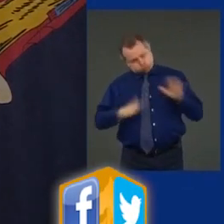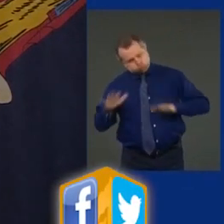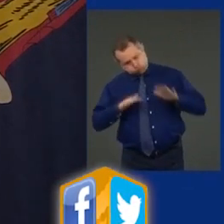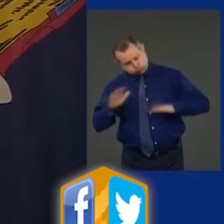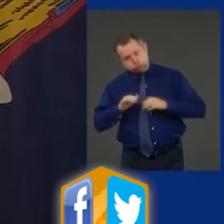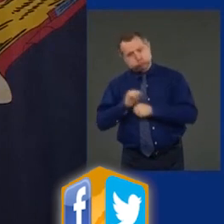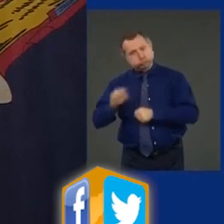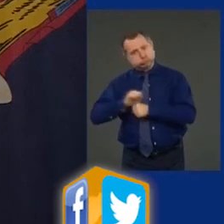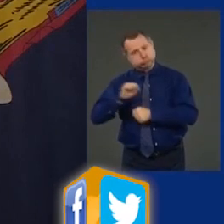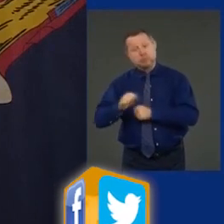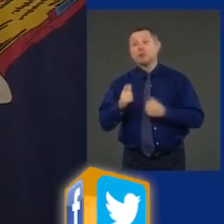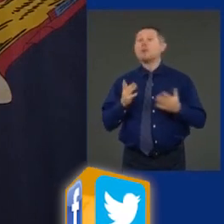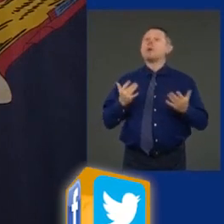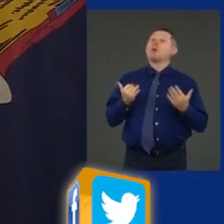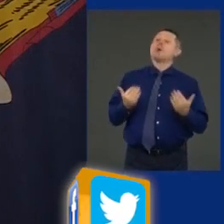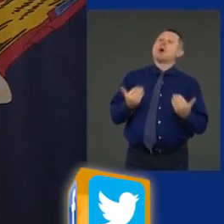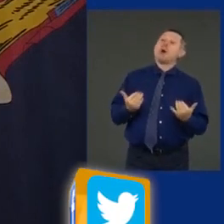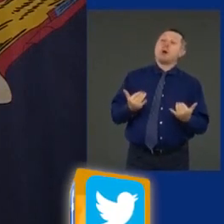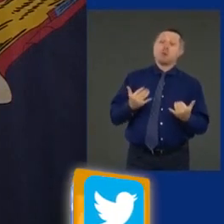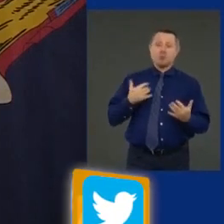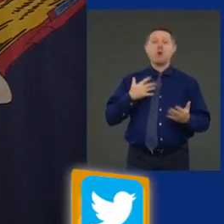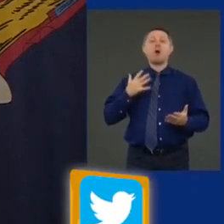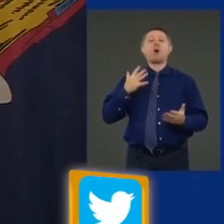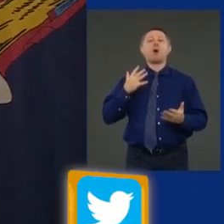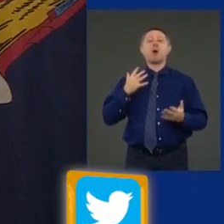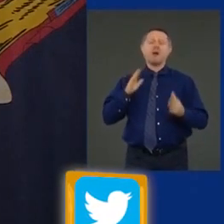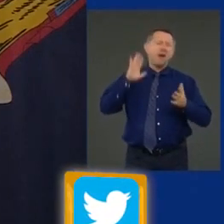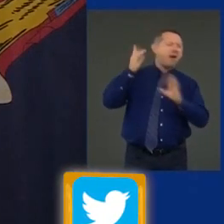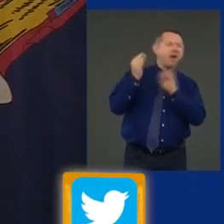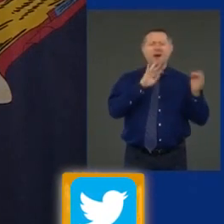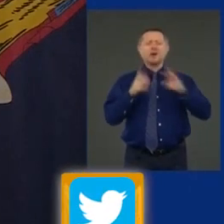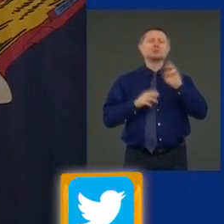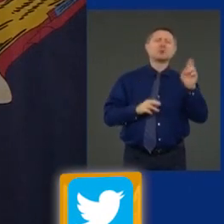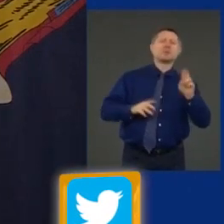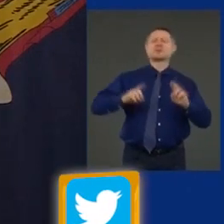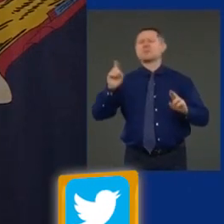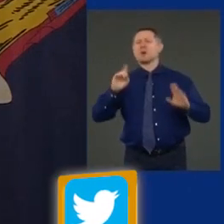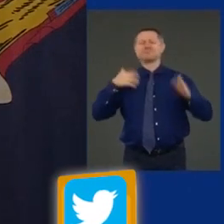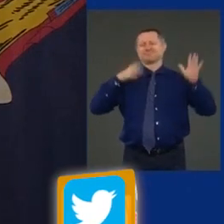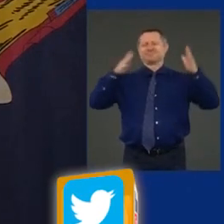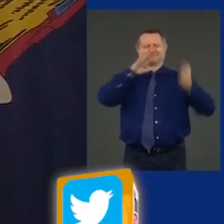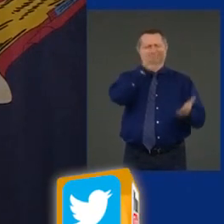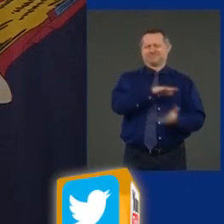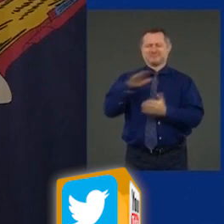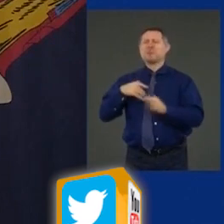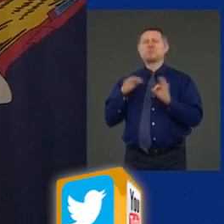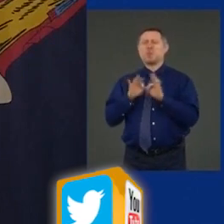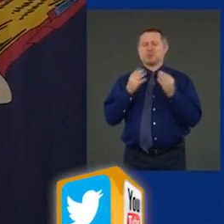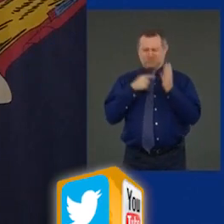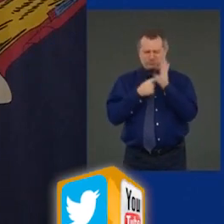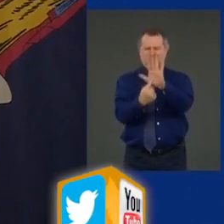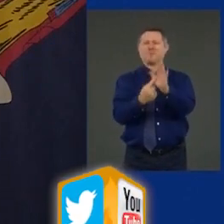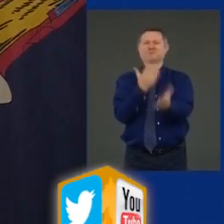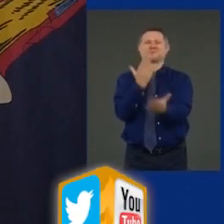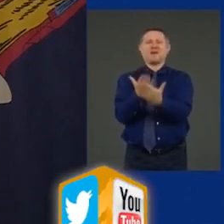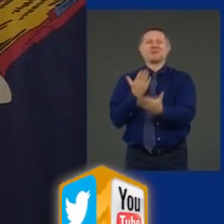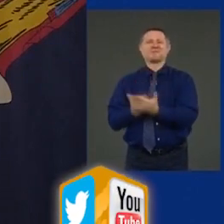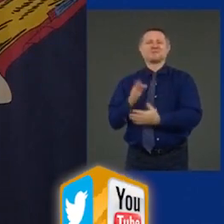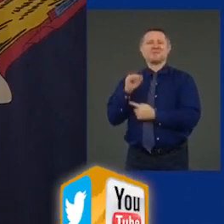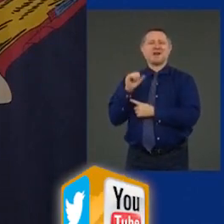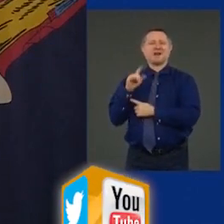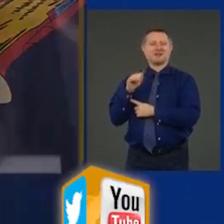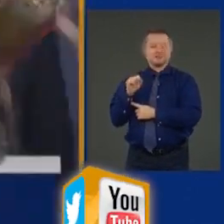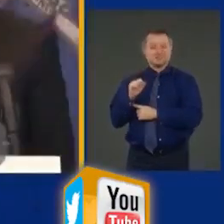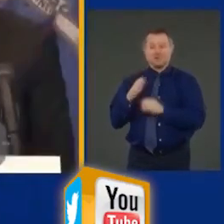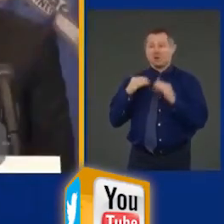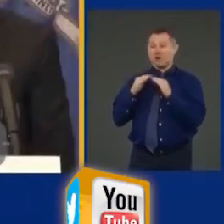breath and the political rhetoric dies down, those are going to be the facts. So I applaud my colleagues for doing an extraordinary